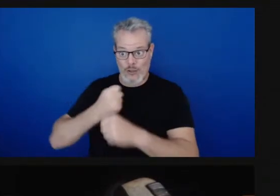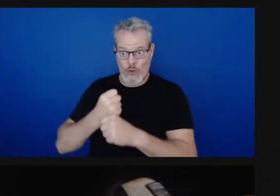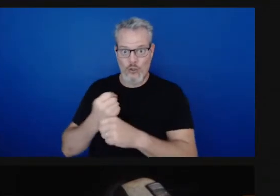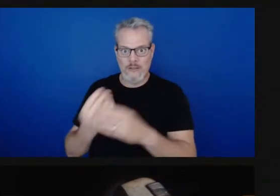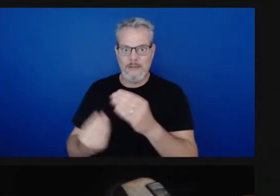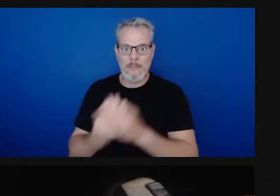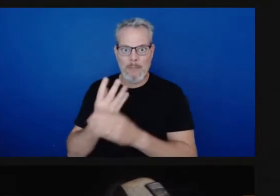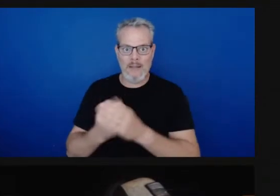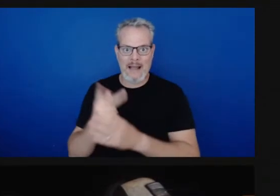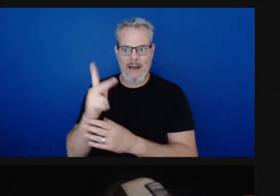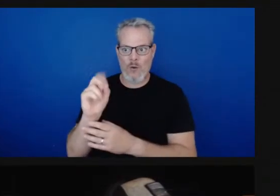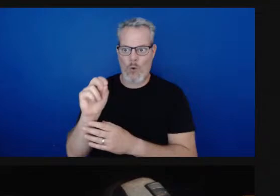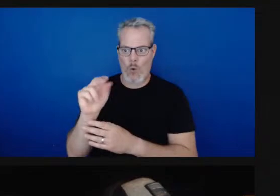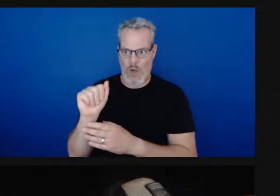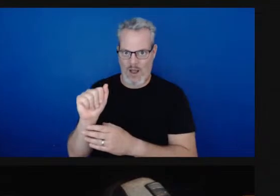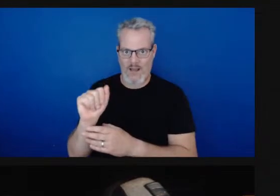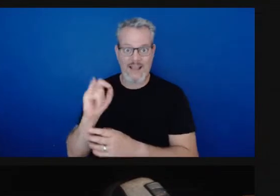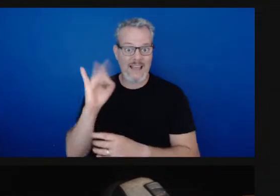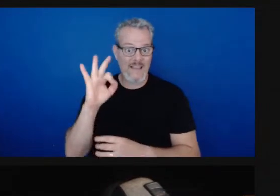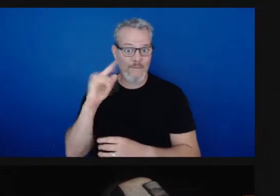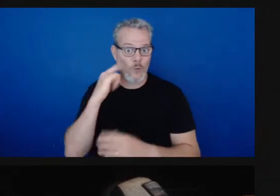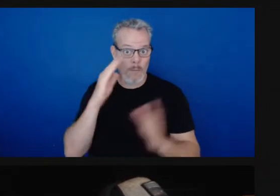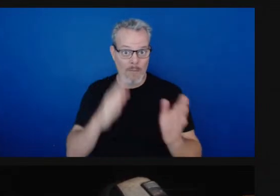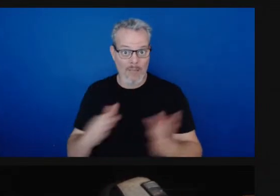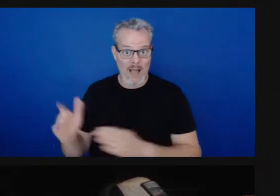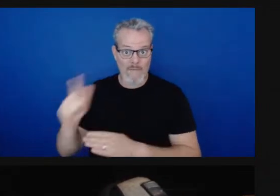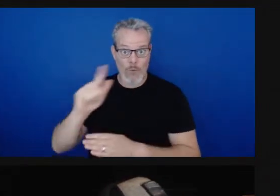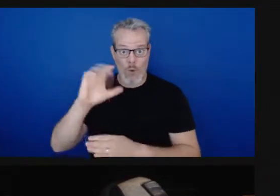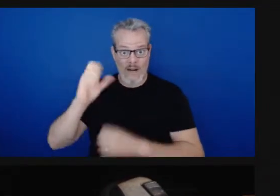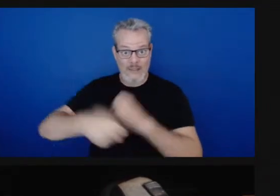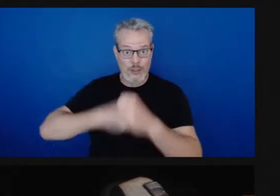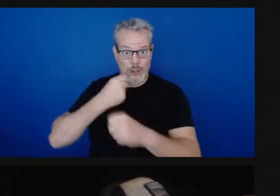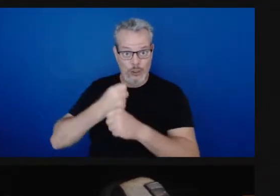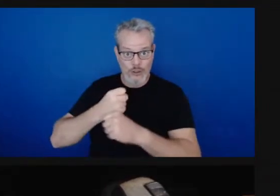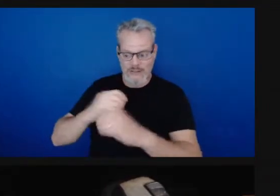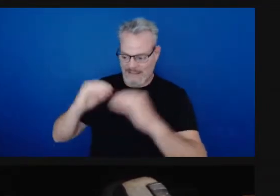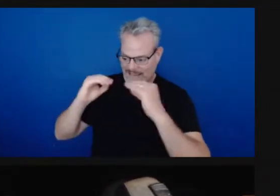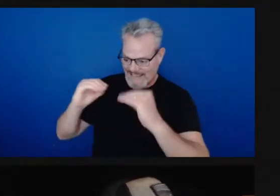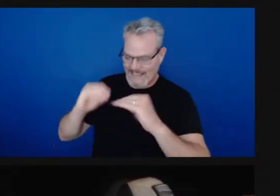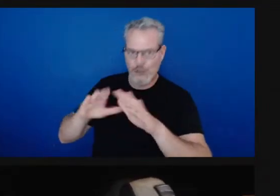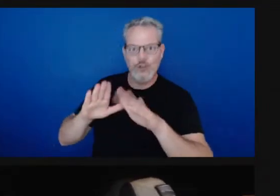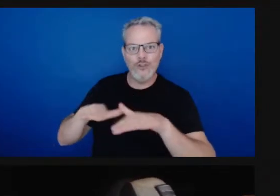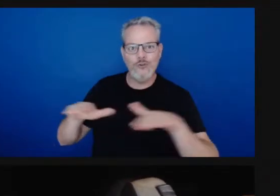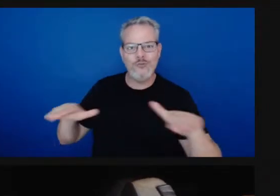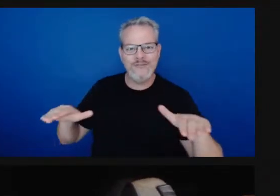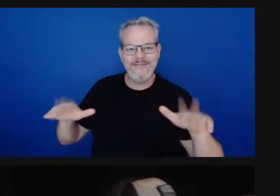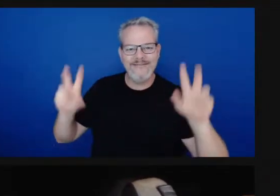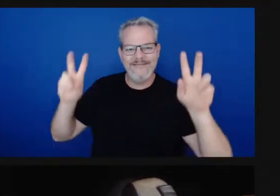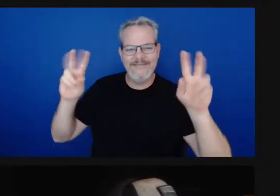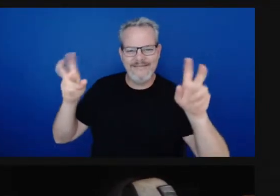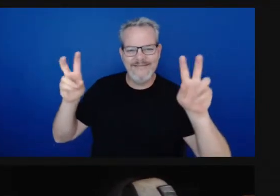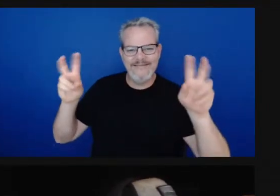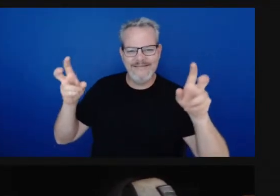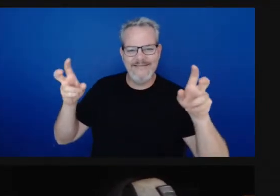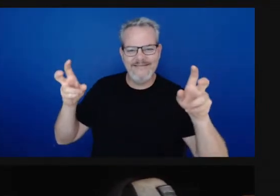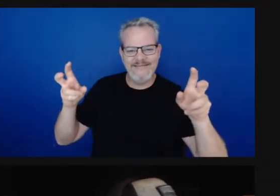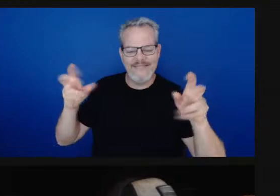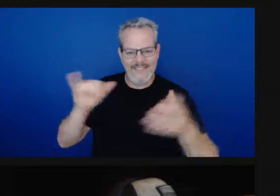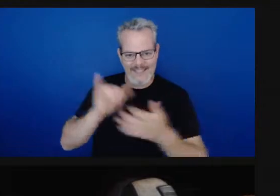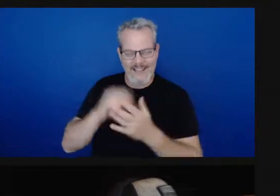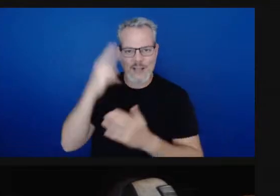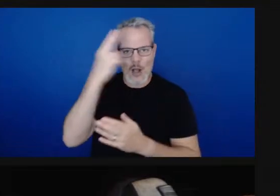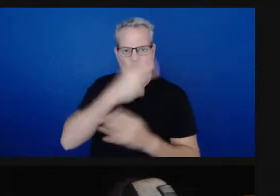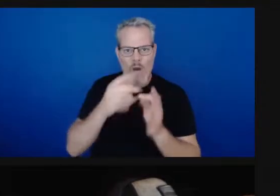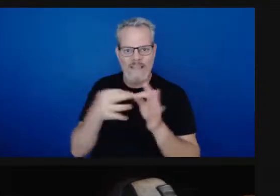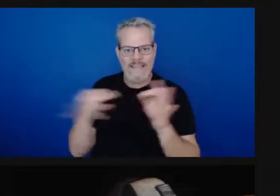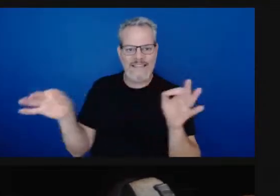the children. So that's the idea here. We want to embed all this knowledge early